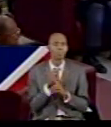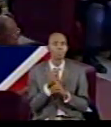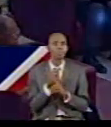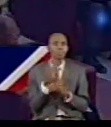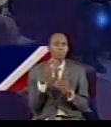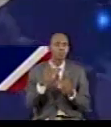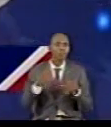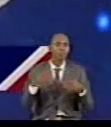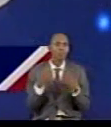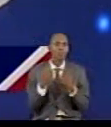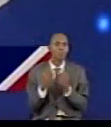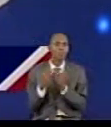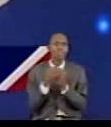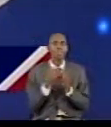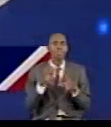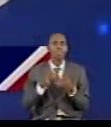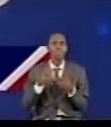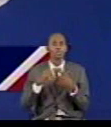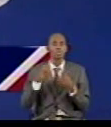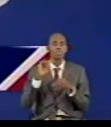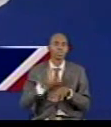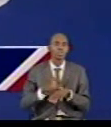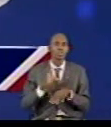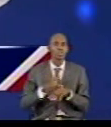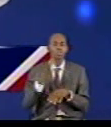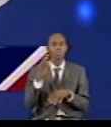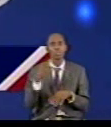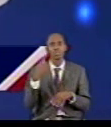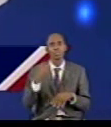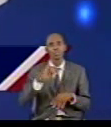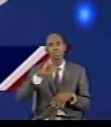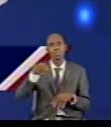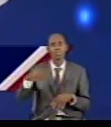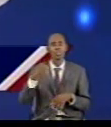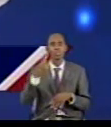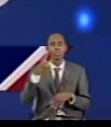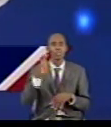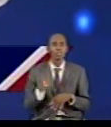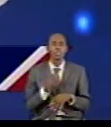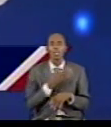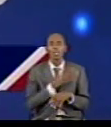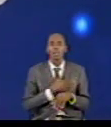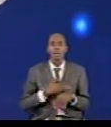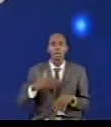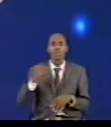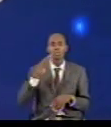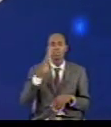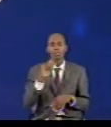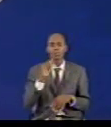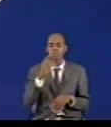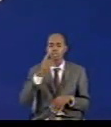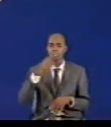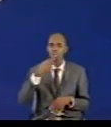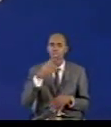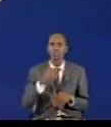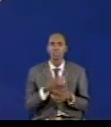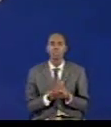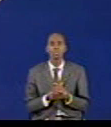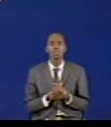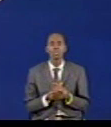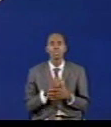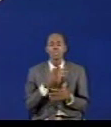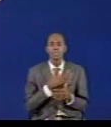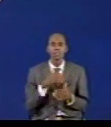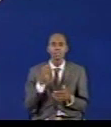the Jews, and so spake, and so spake,